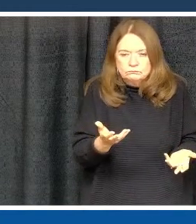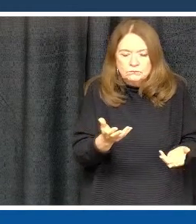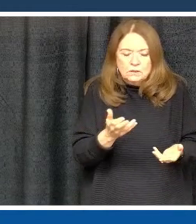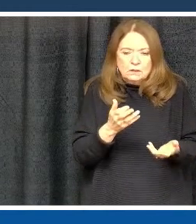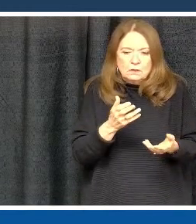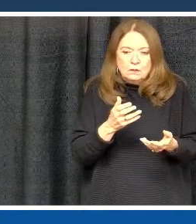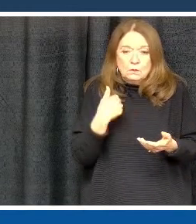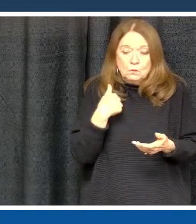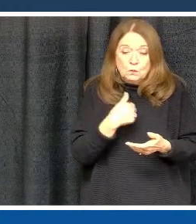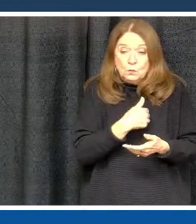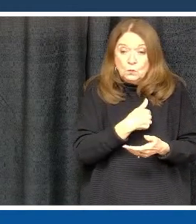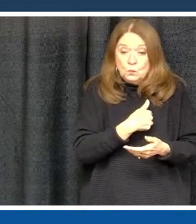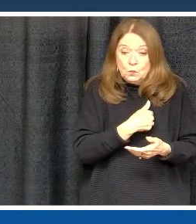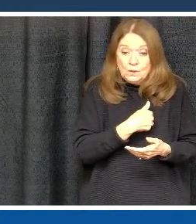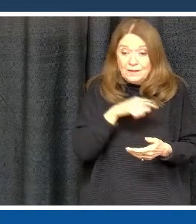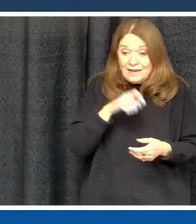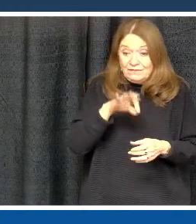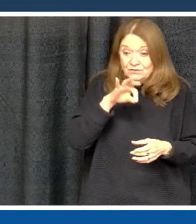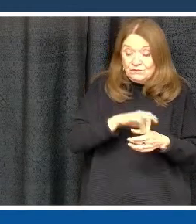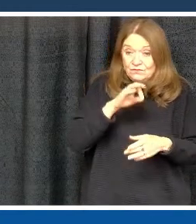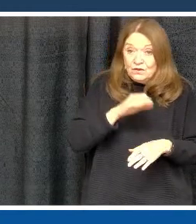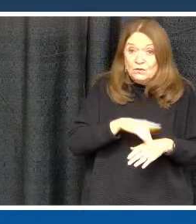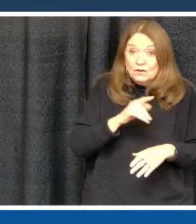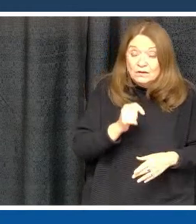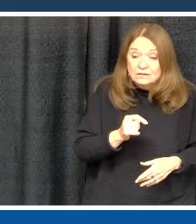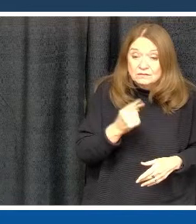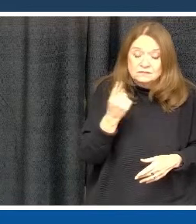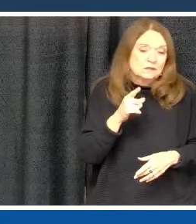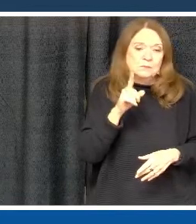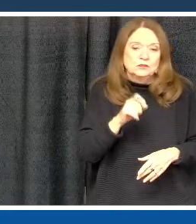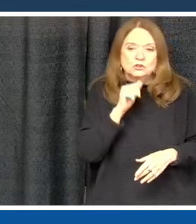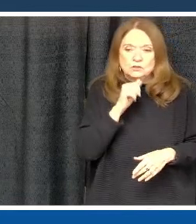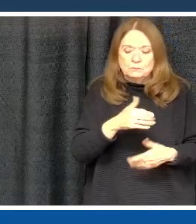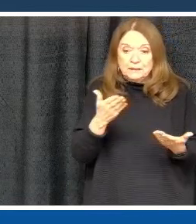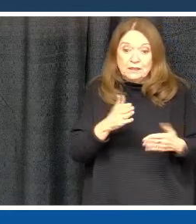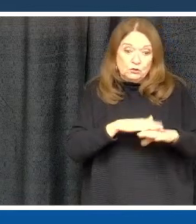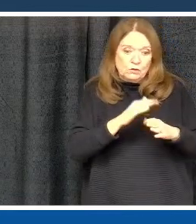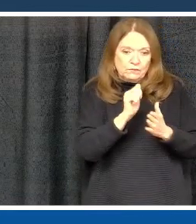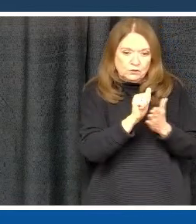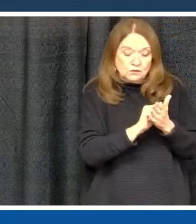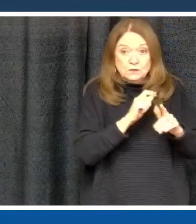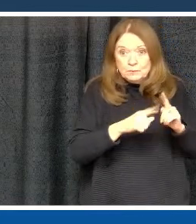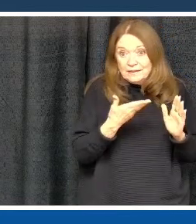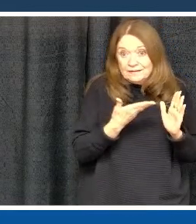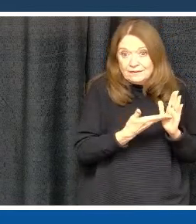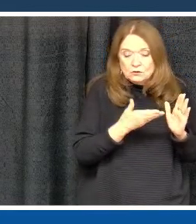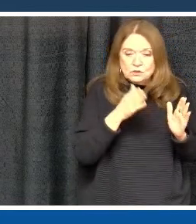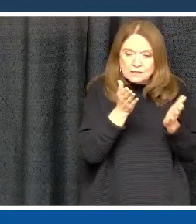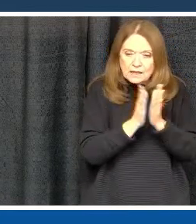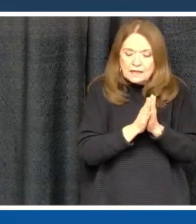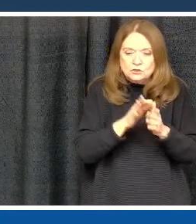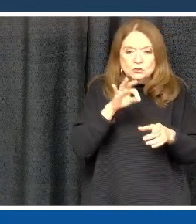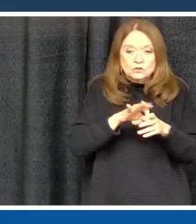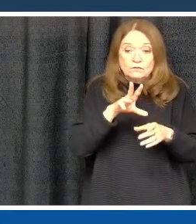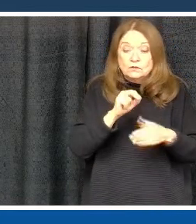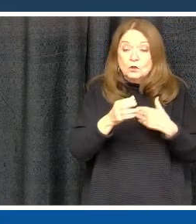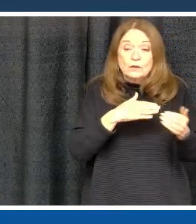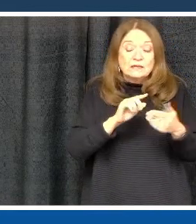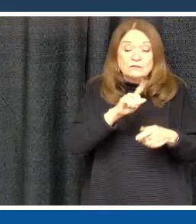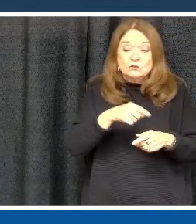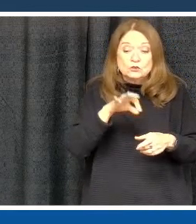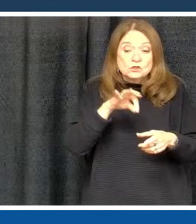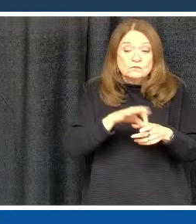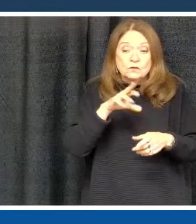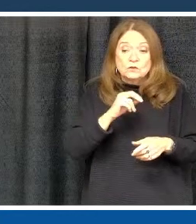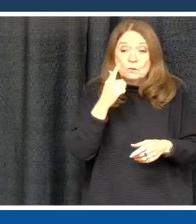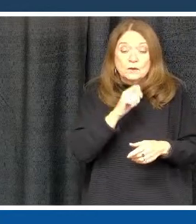it's here. We have to vote on it. Someone said it shouldn't be here, but it is. So I'll just ask you to vote no, even if you just vote no